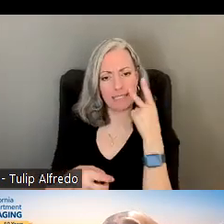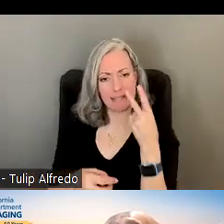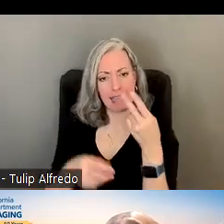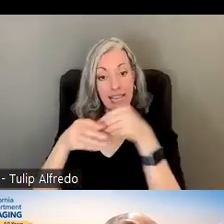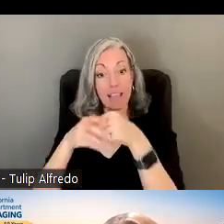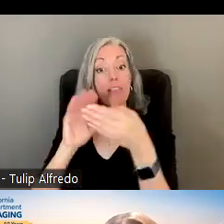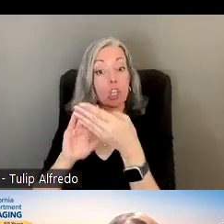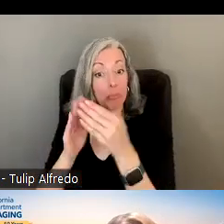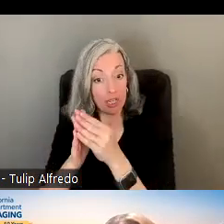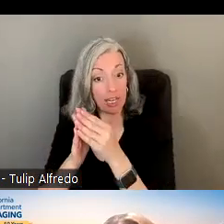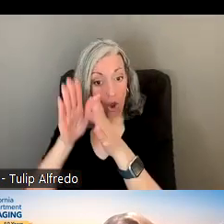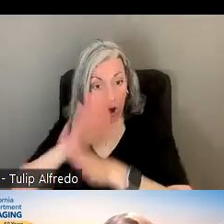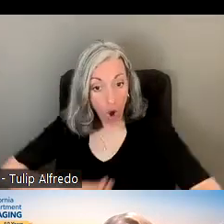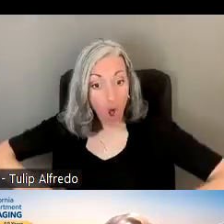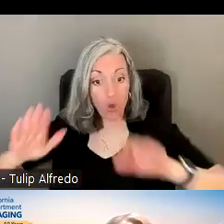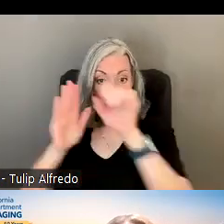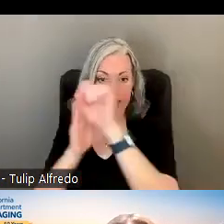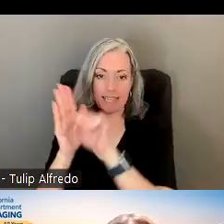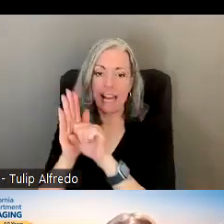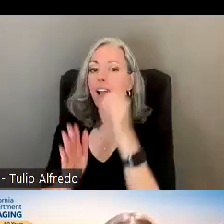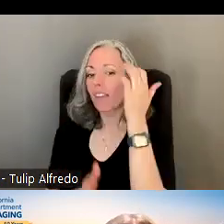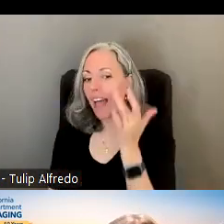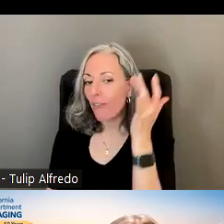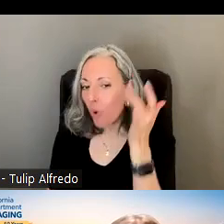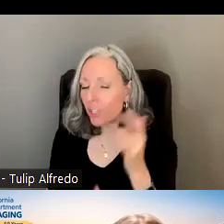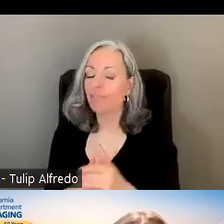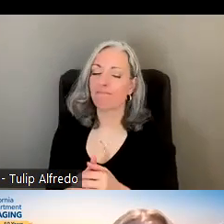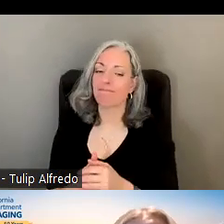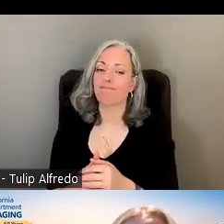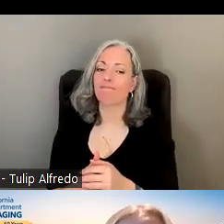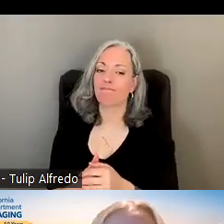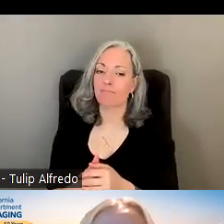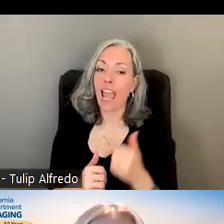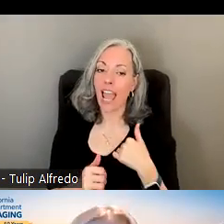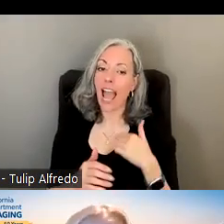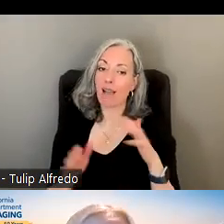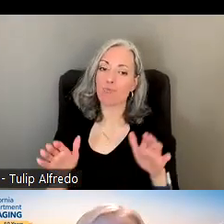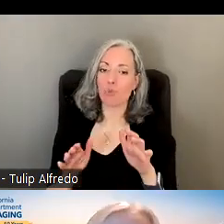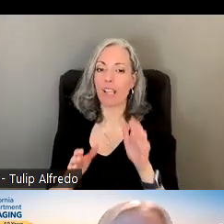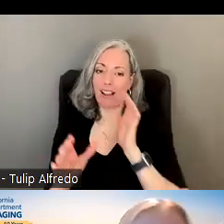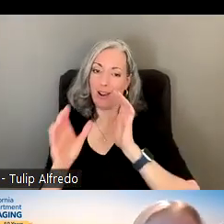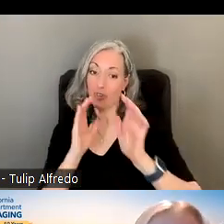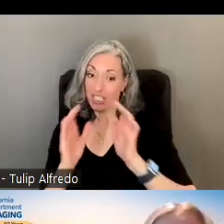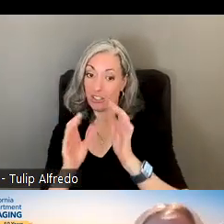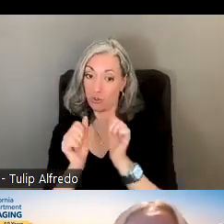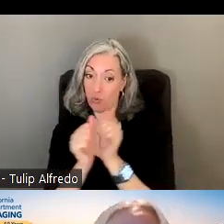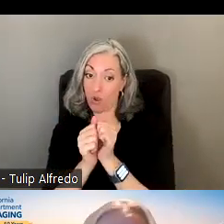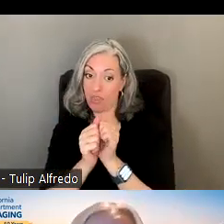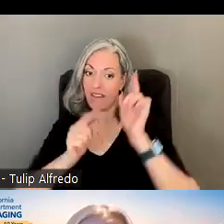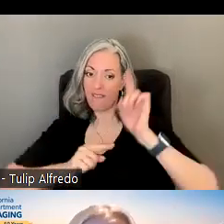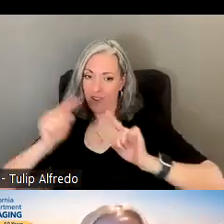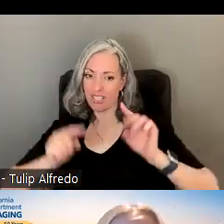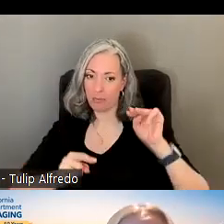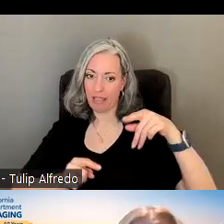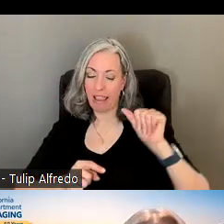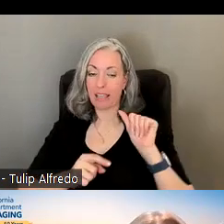communities and throughout the state of California? So I'm kind of doing conversations with various MPA